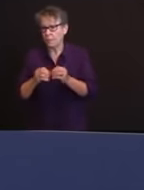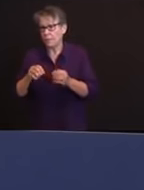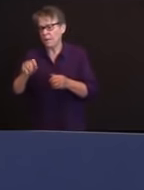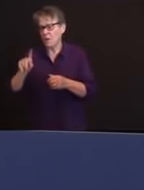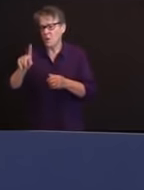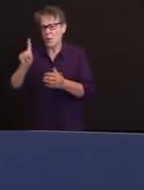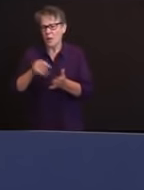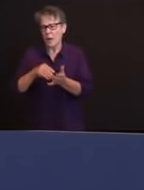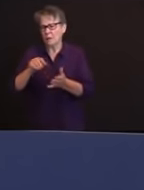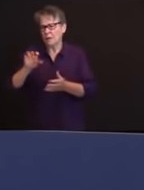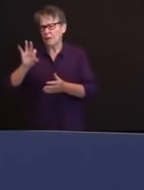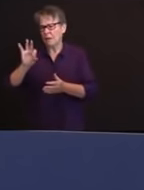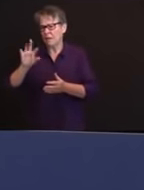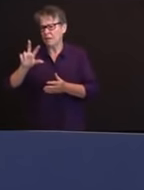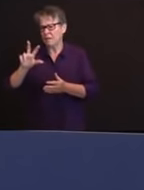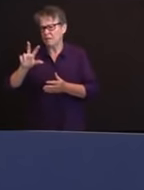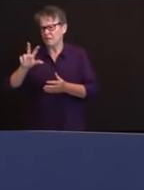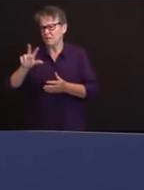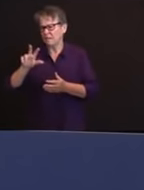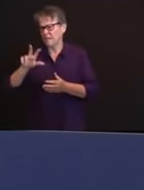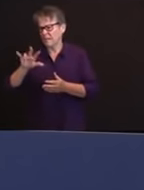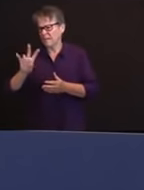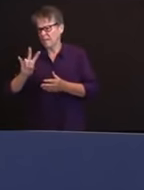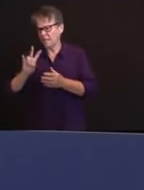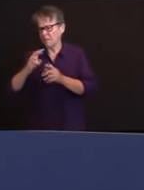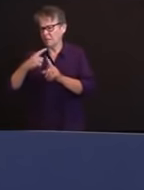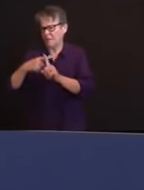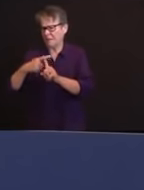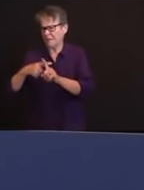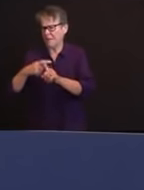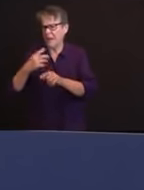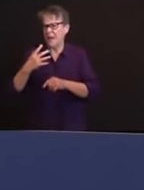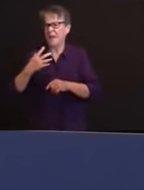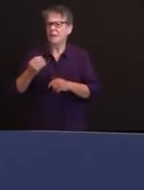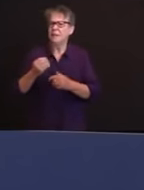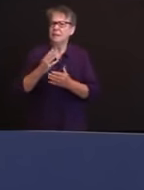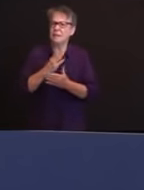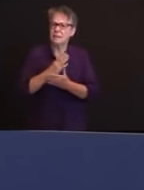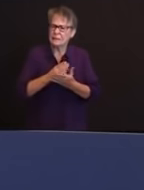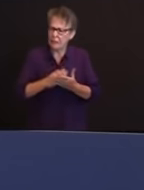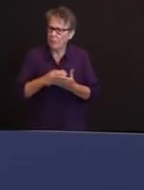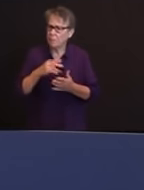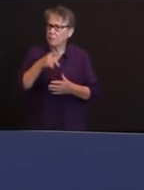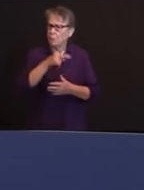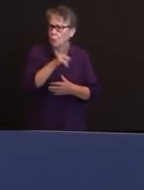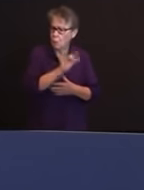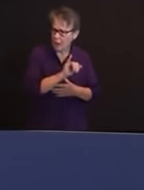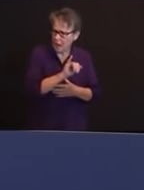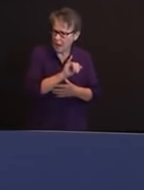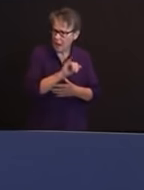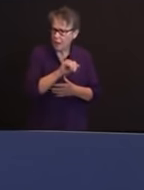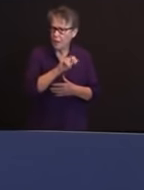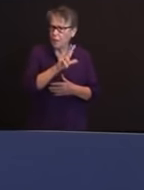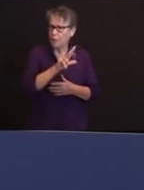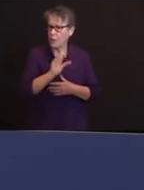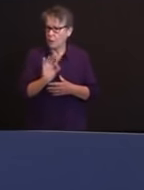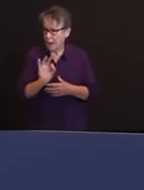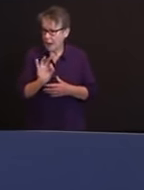of COVID-positive patients and persons under investigation, with 309 individuals in critical care.